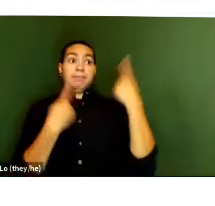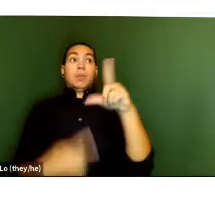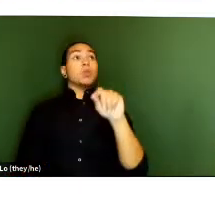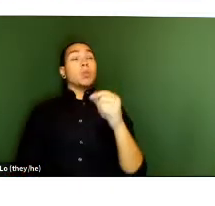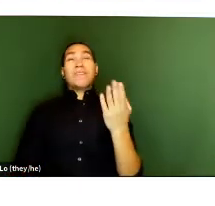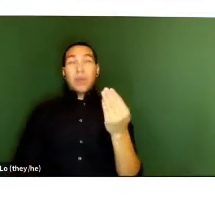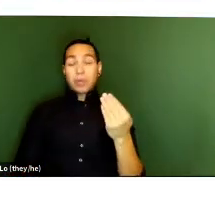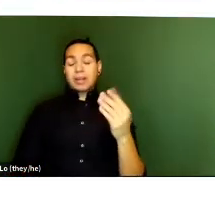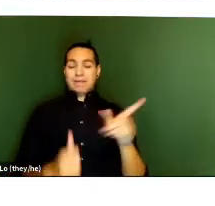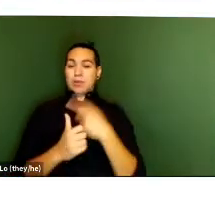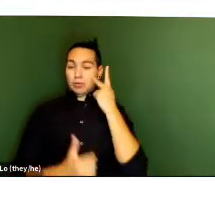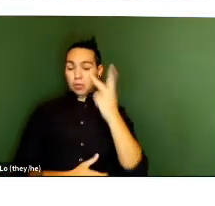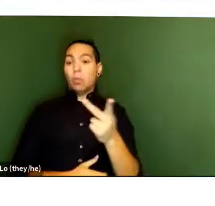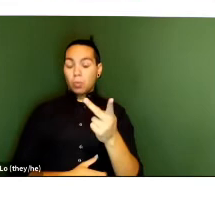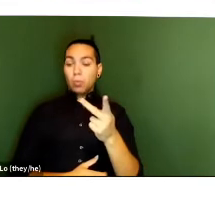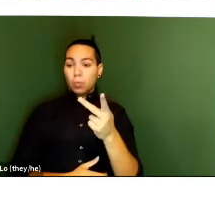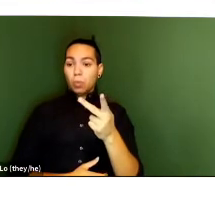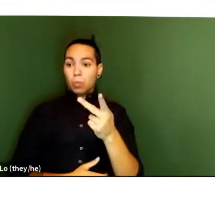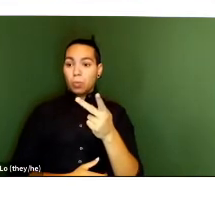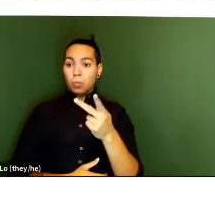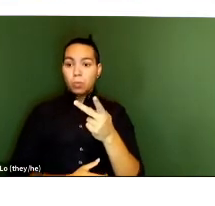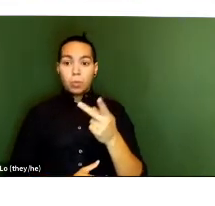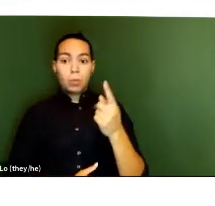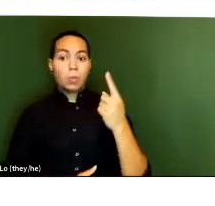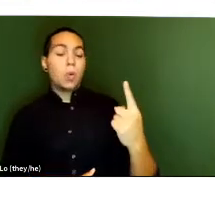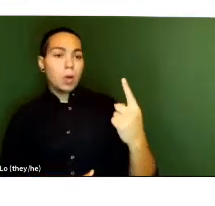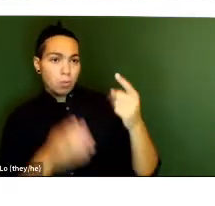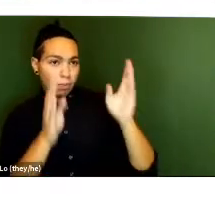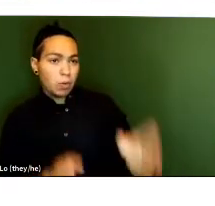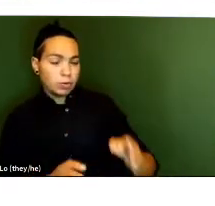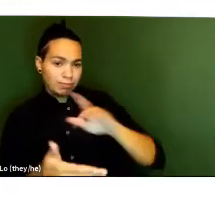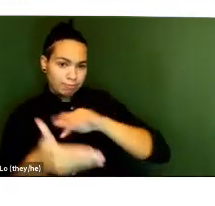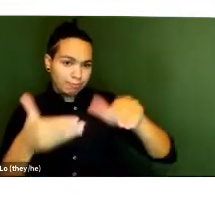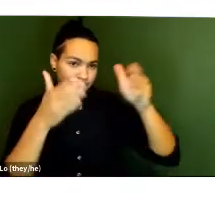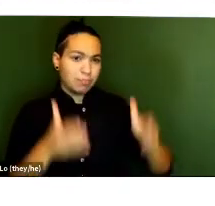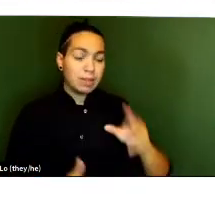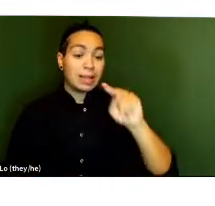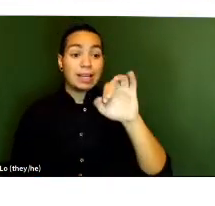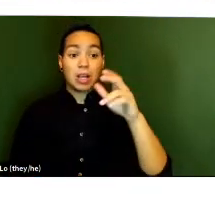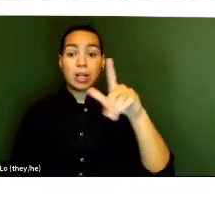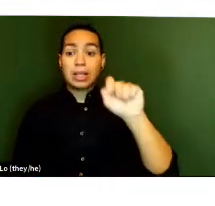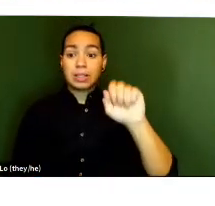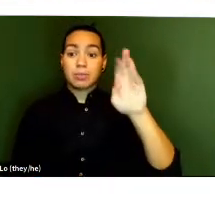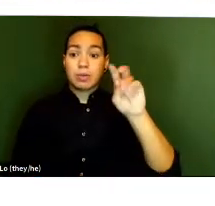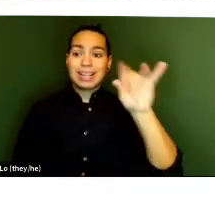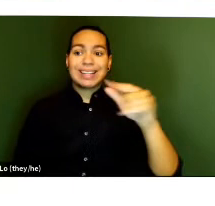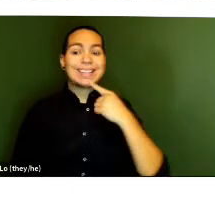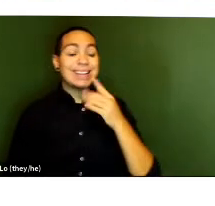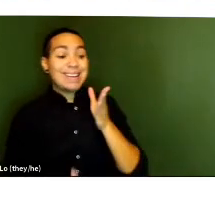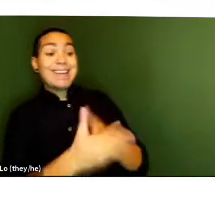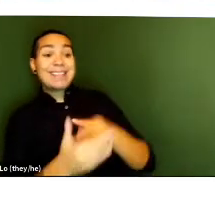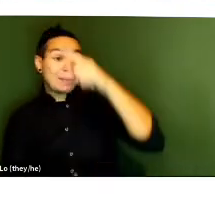actually. As scholar Nicholas Brady says, anti-Blackness is the paradigm that